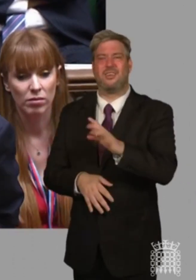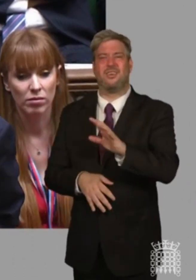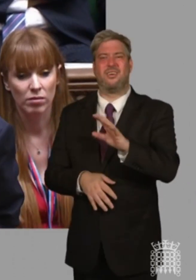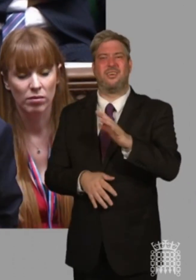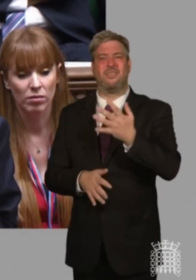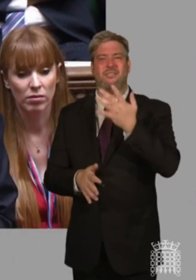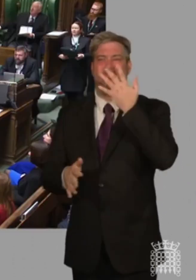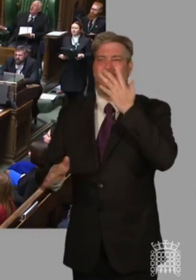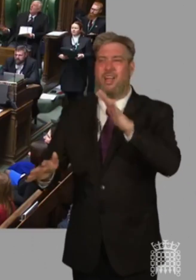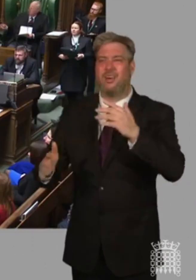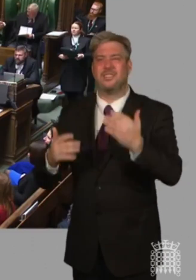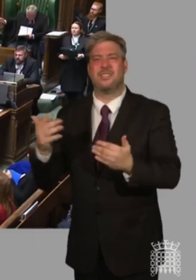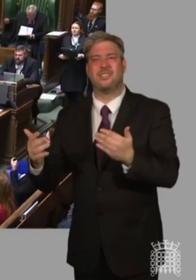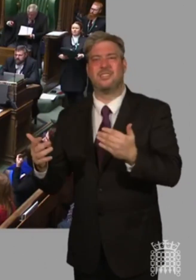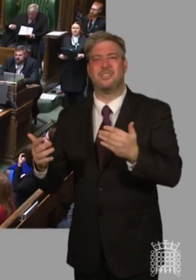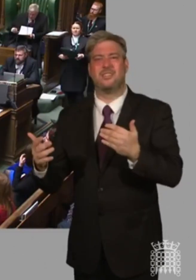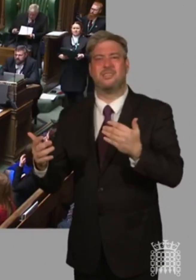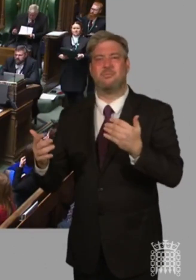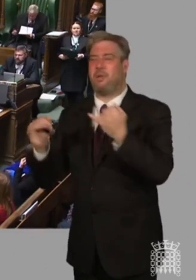Why doesn't he?